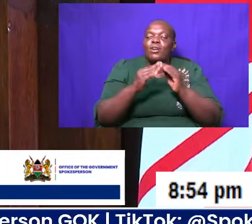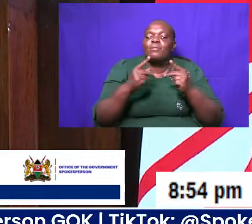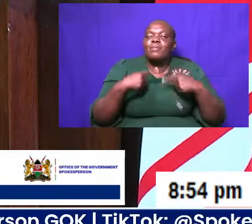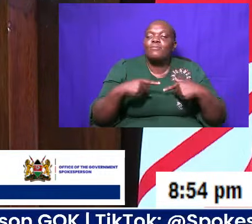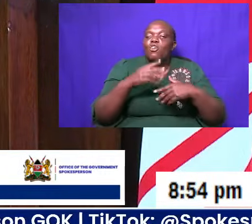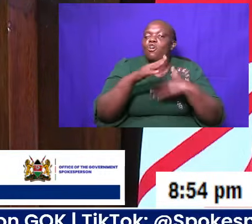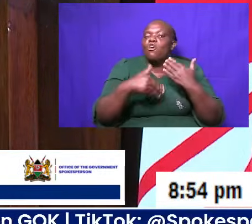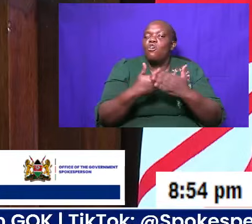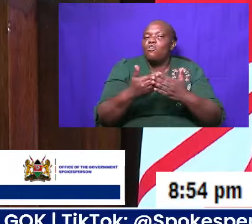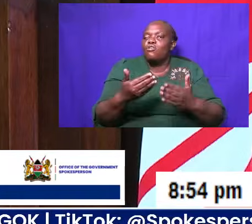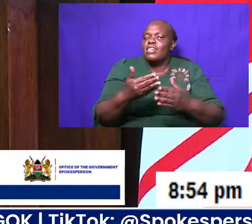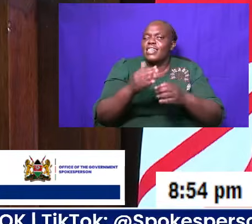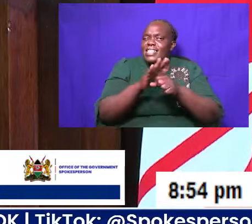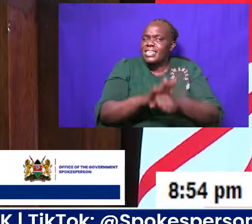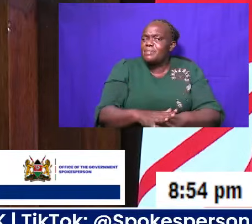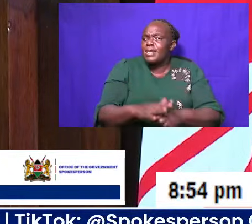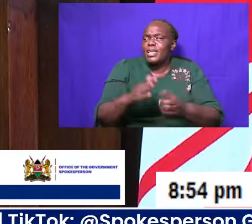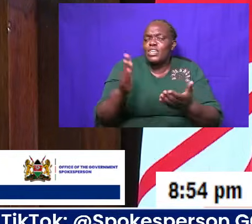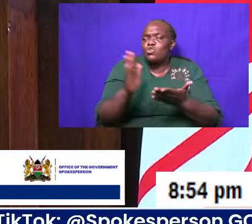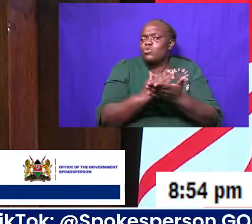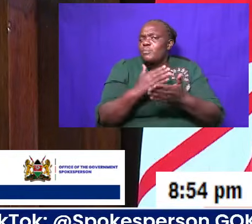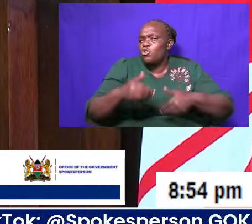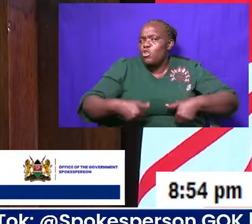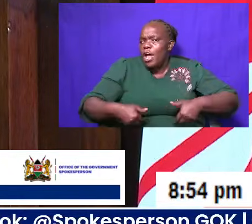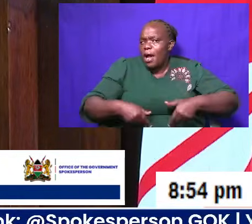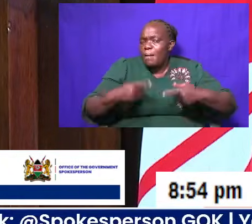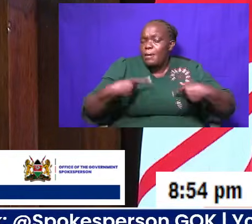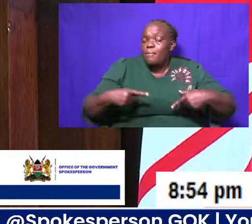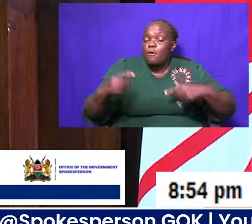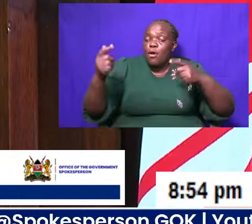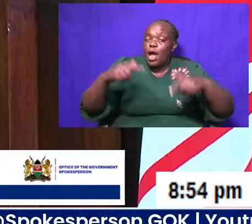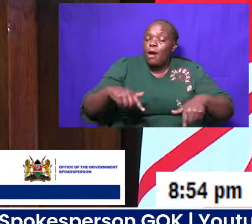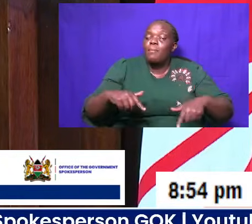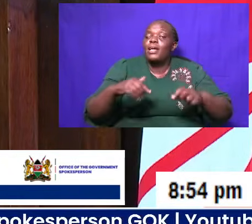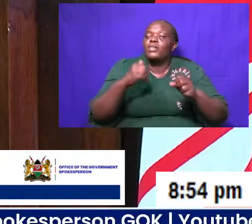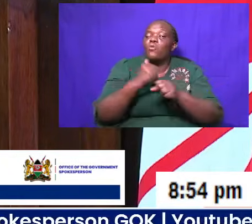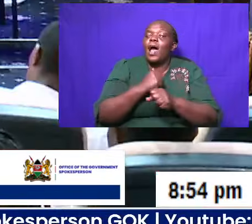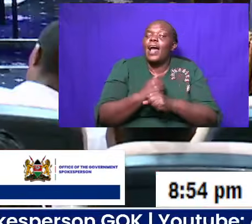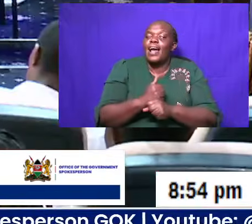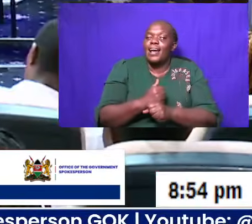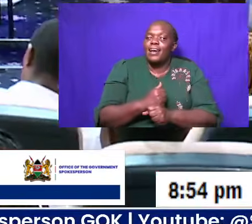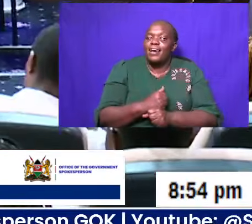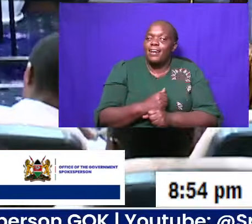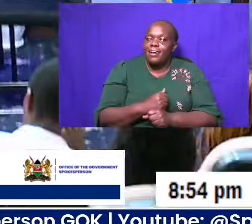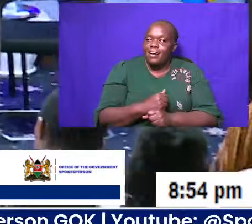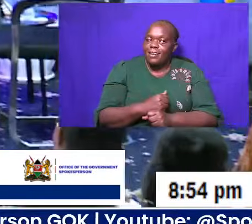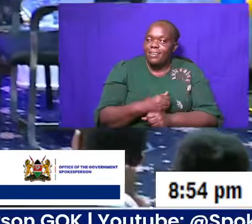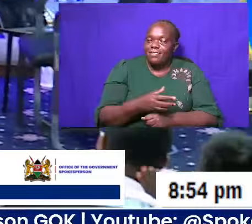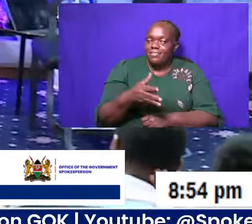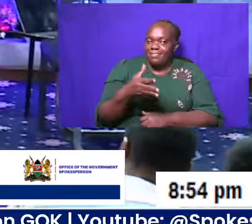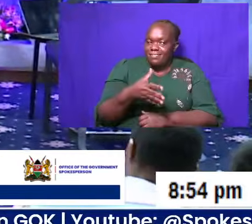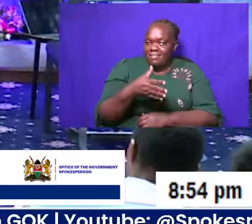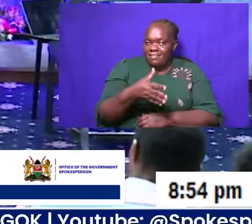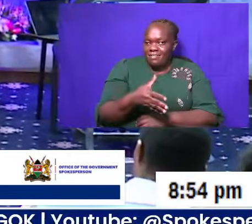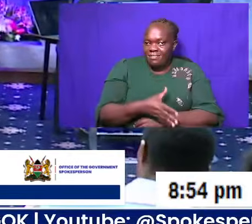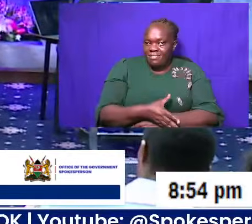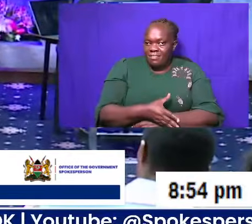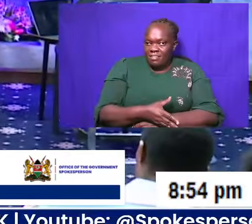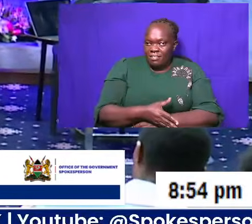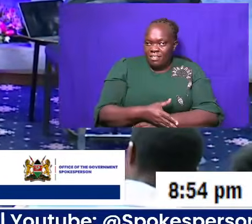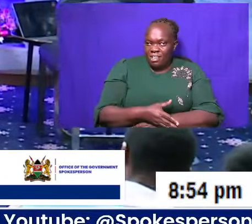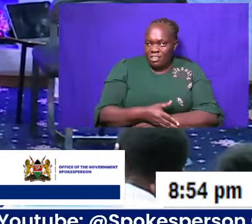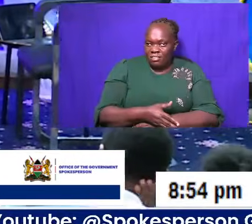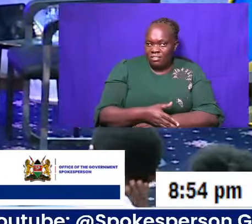of discrimination, but also to the young people, tujitume, form ni kujituma. Haya, sawa. Haya, nipatie mkono. Asante